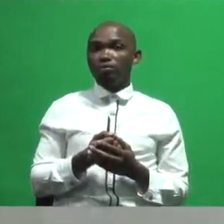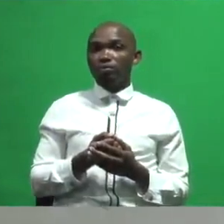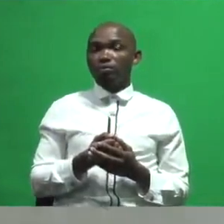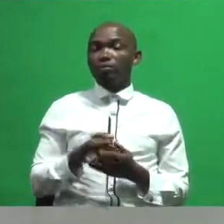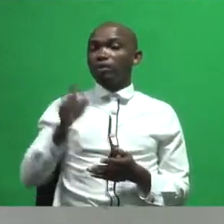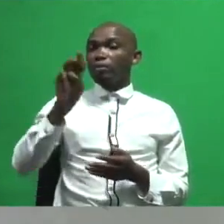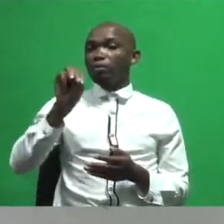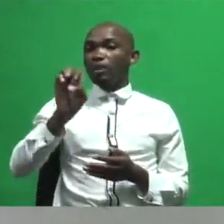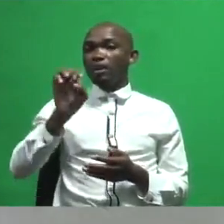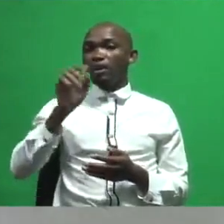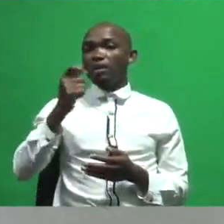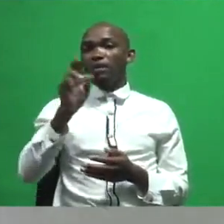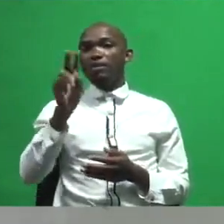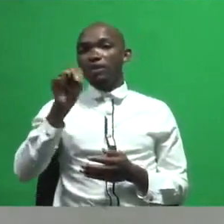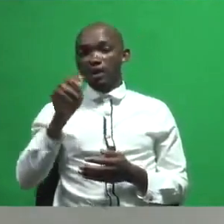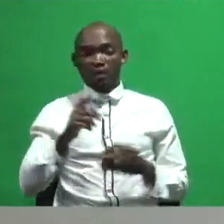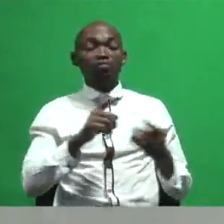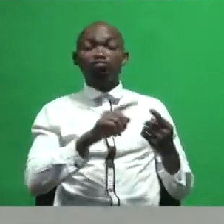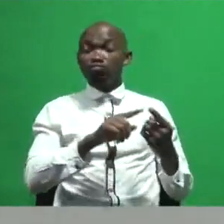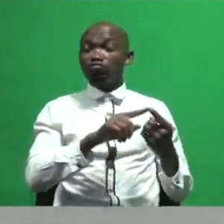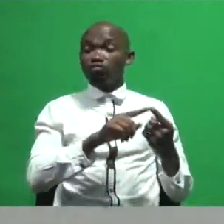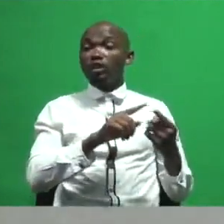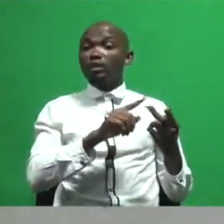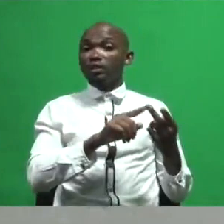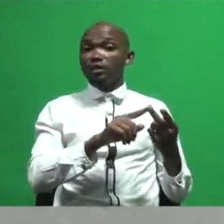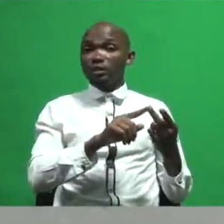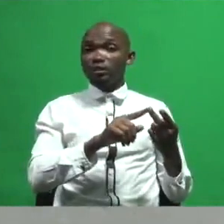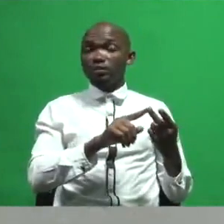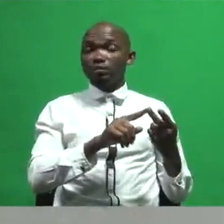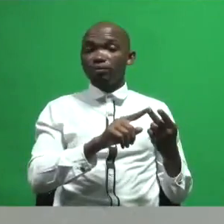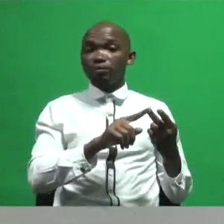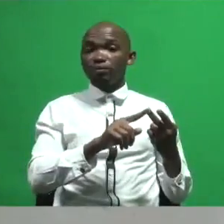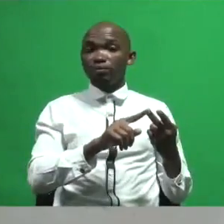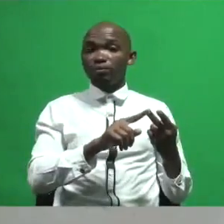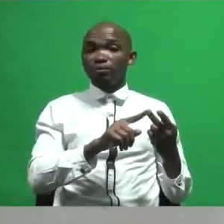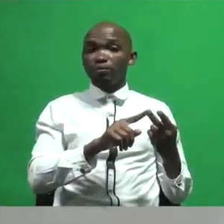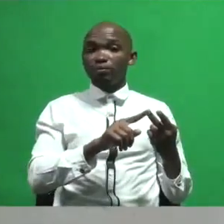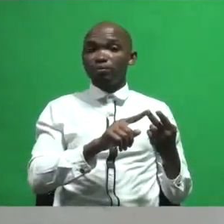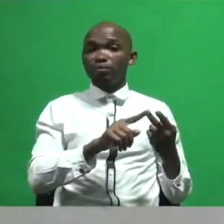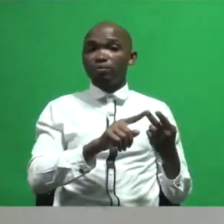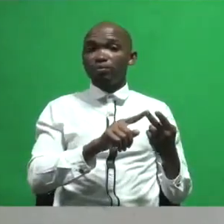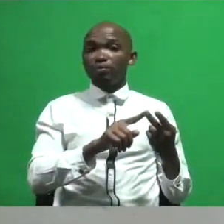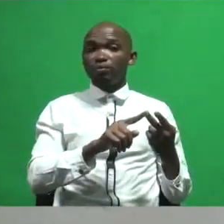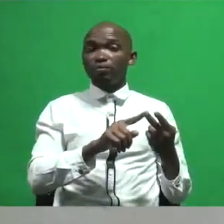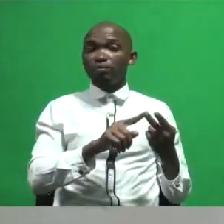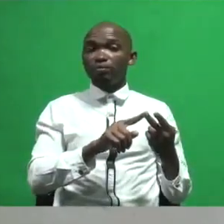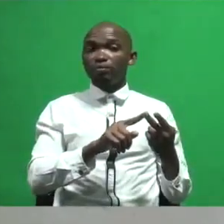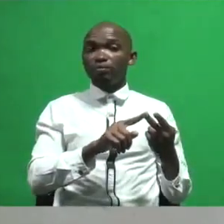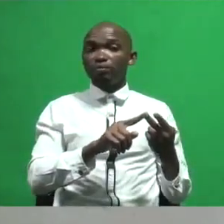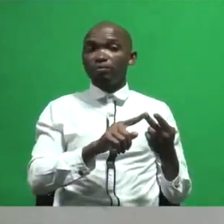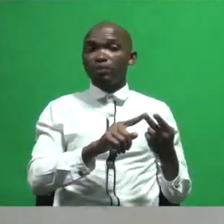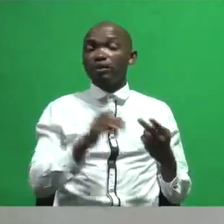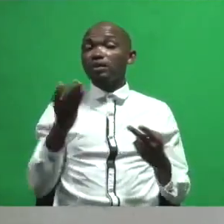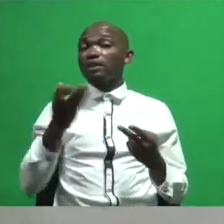is methane, good. The next one, the first member is methane,